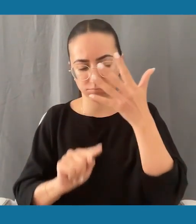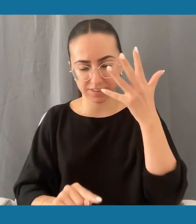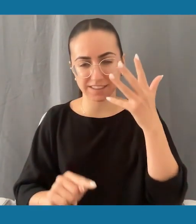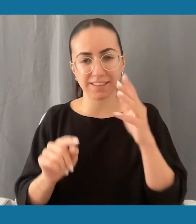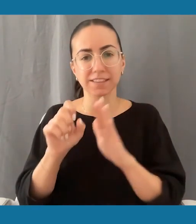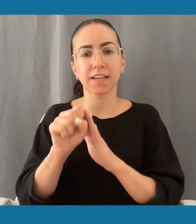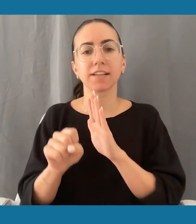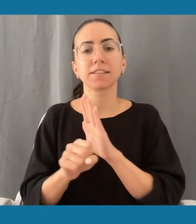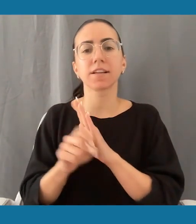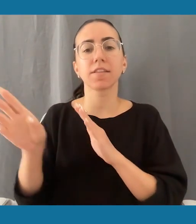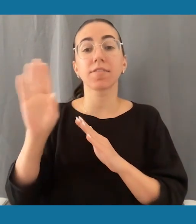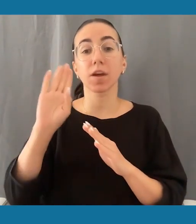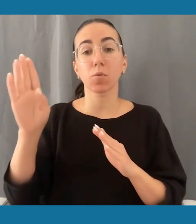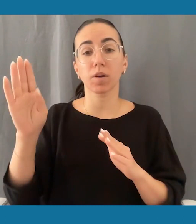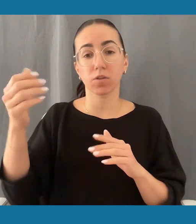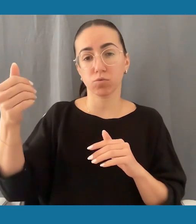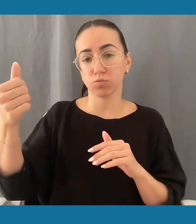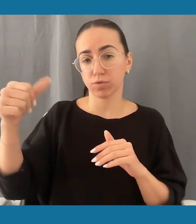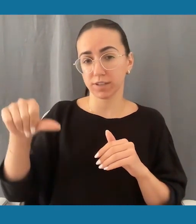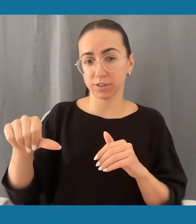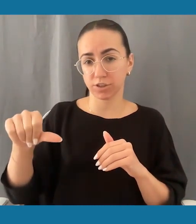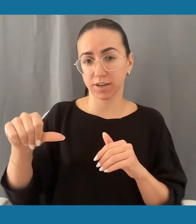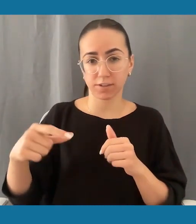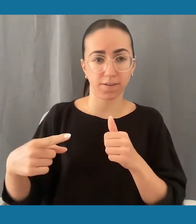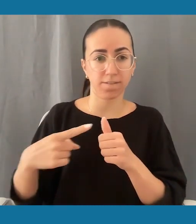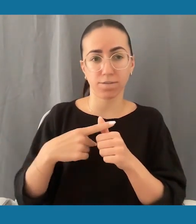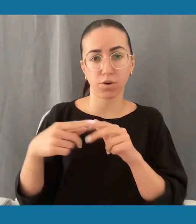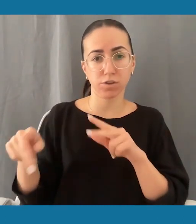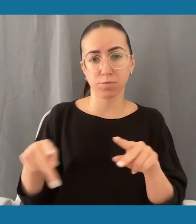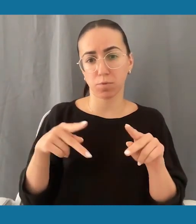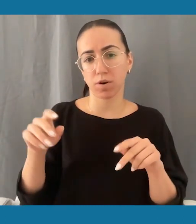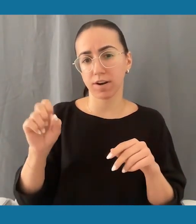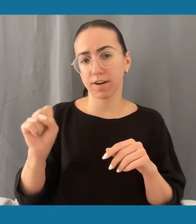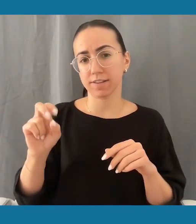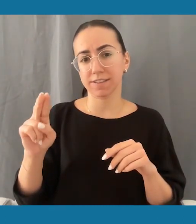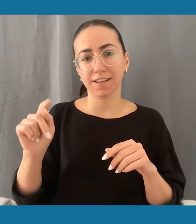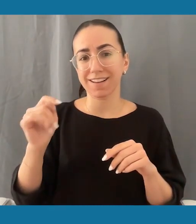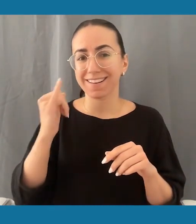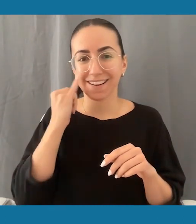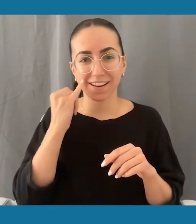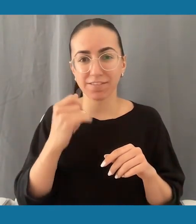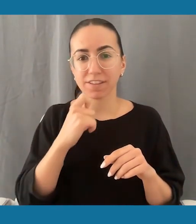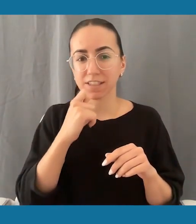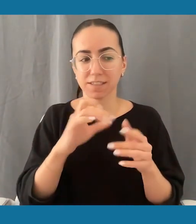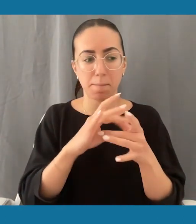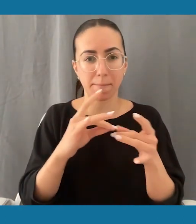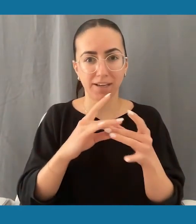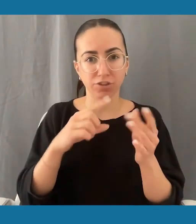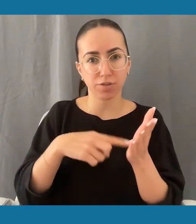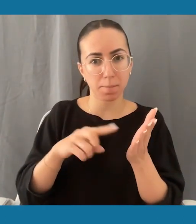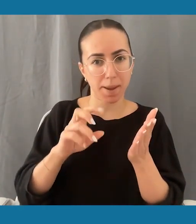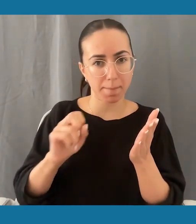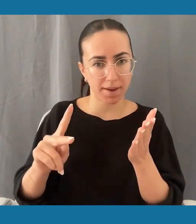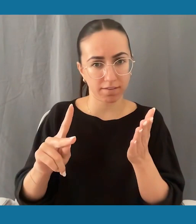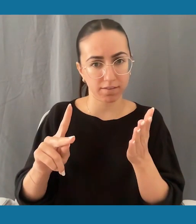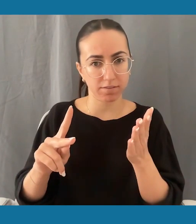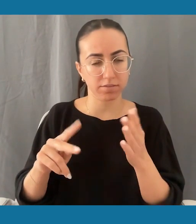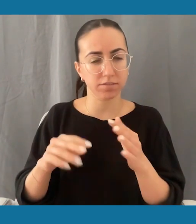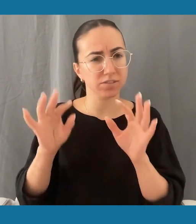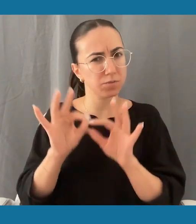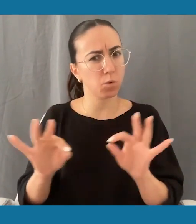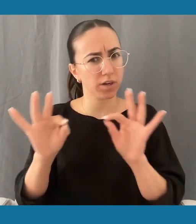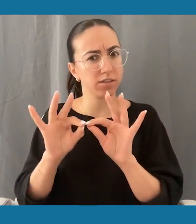will reject the first party trust for failing to address the payback to multiple states. Very